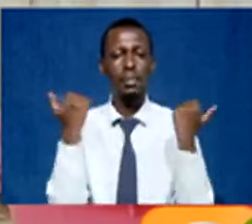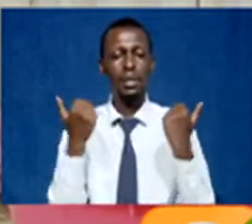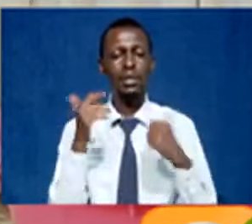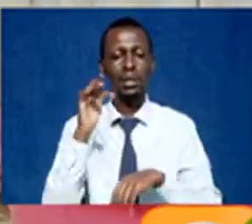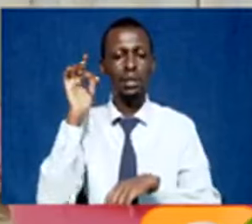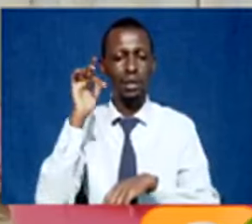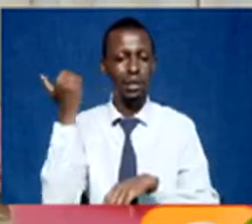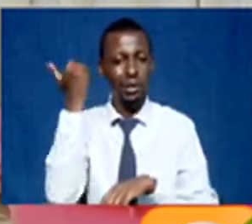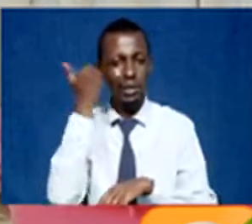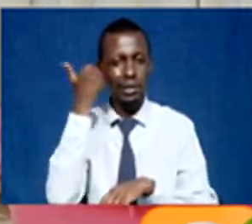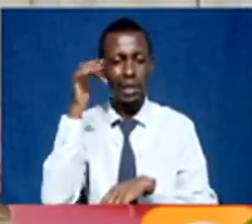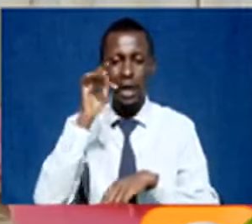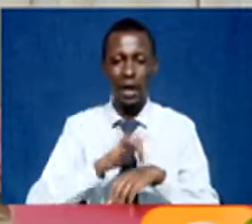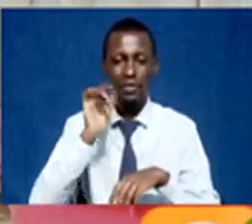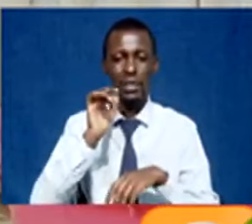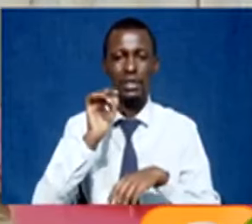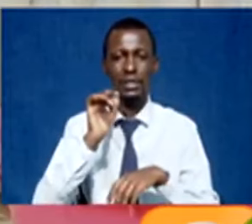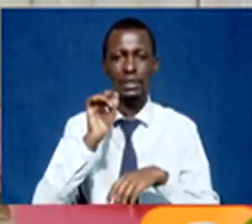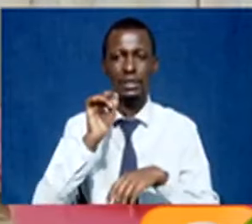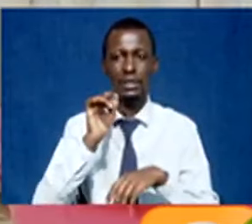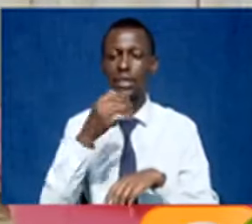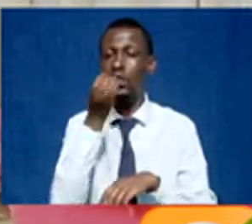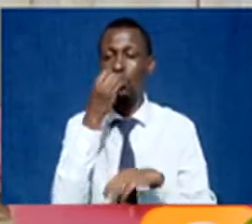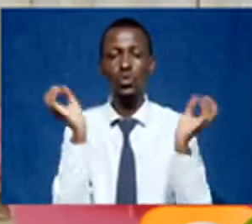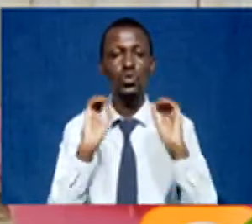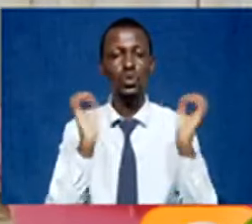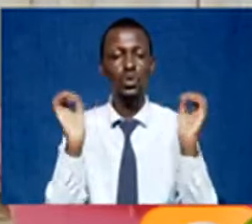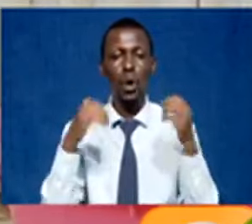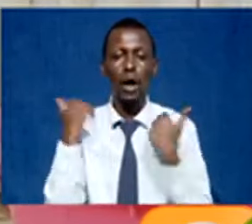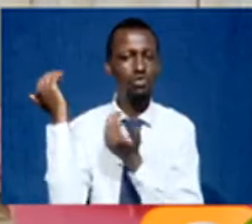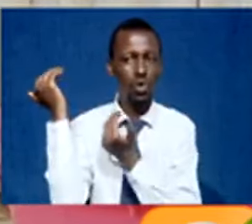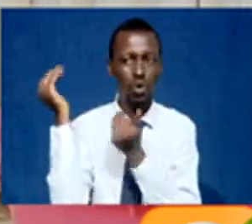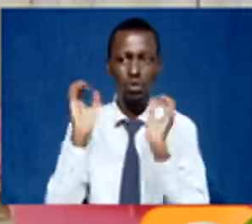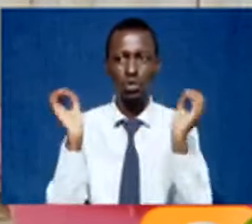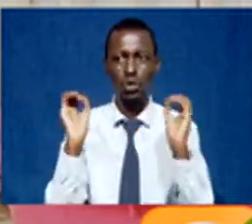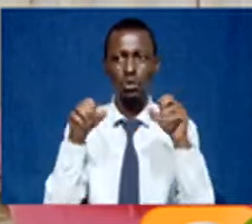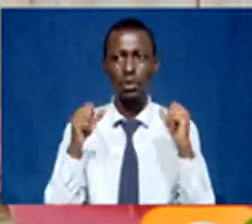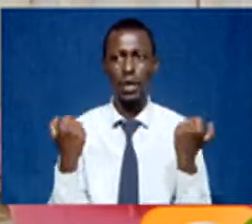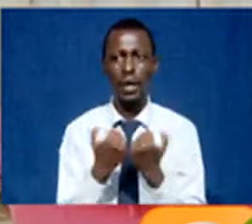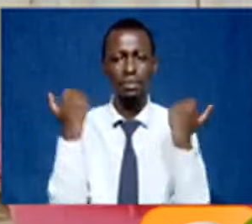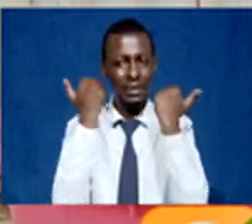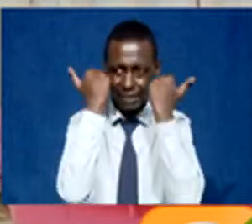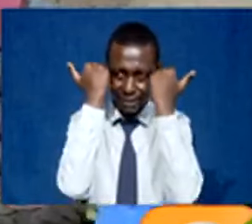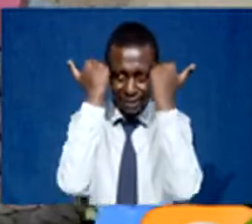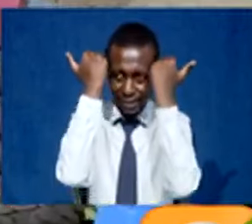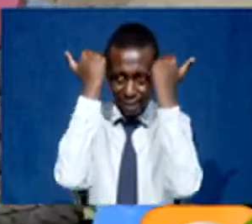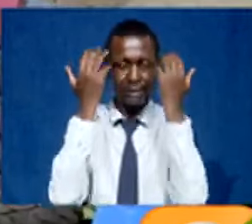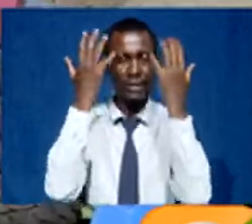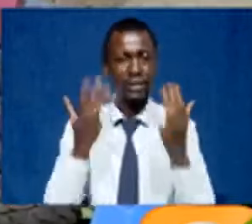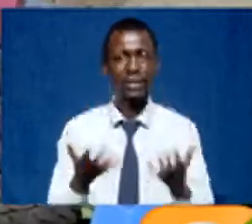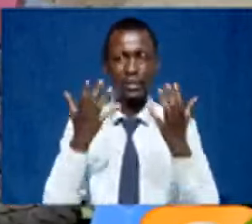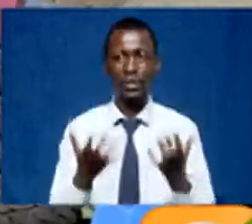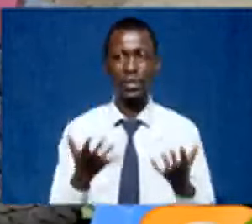saa sipo shukula, na ni mtoto anaona hatuna matumaini. Hivyo ndio anaona sasa stress zake yako na nyingi kabisa. Gitao,